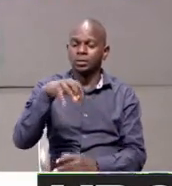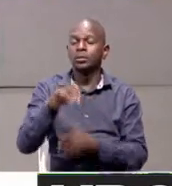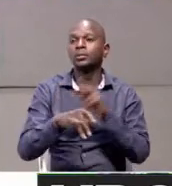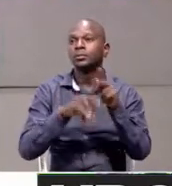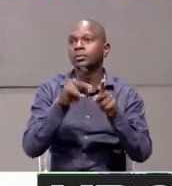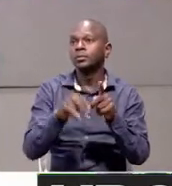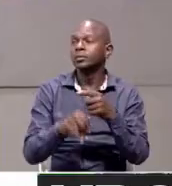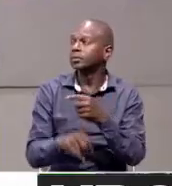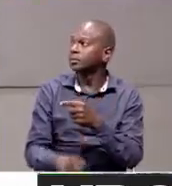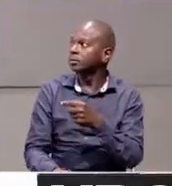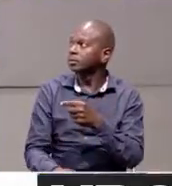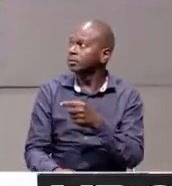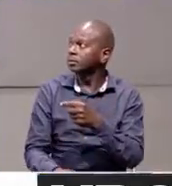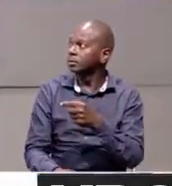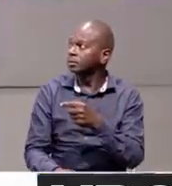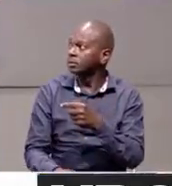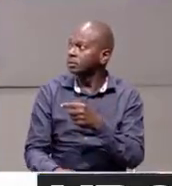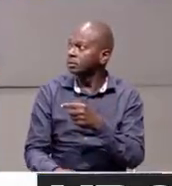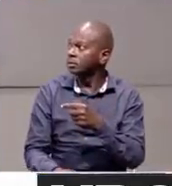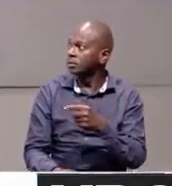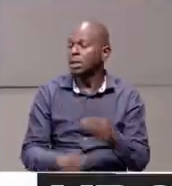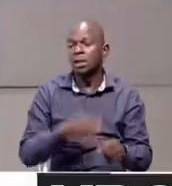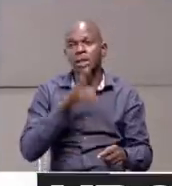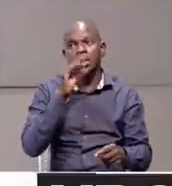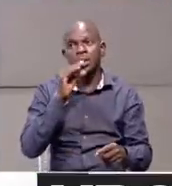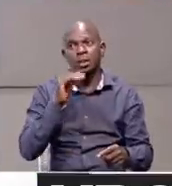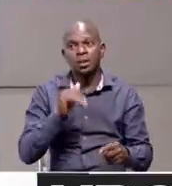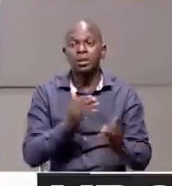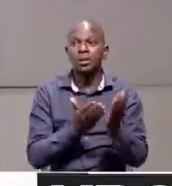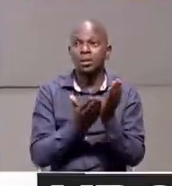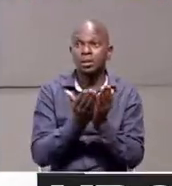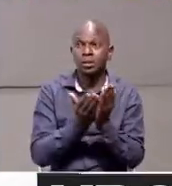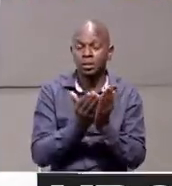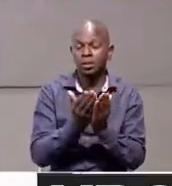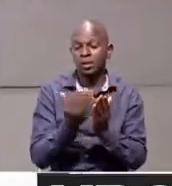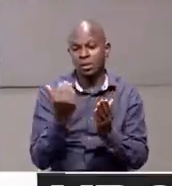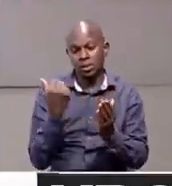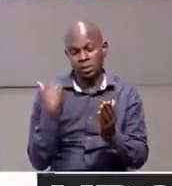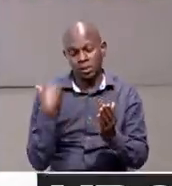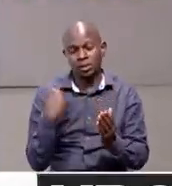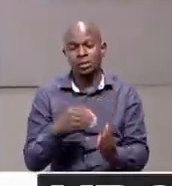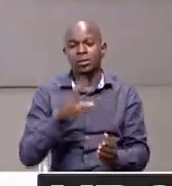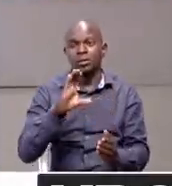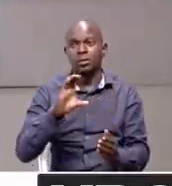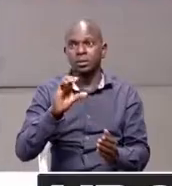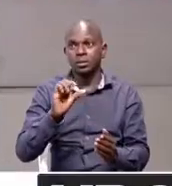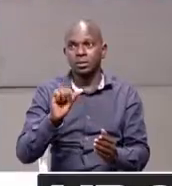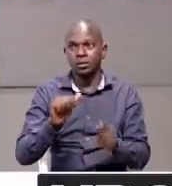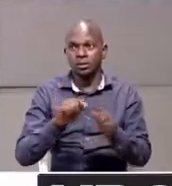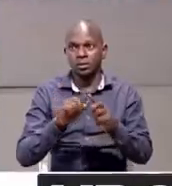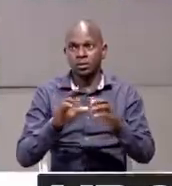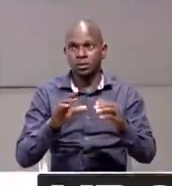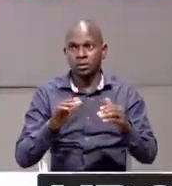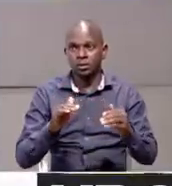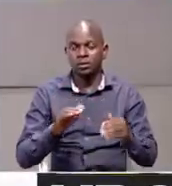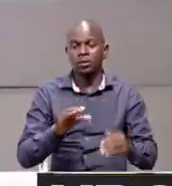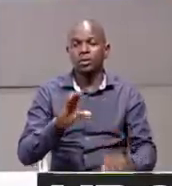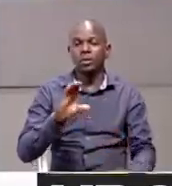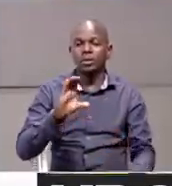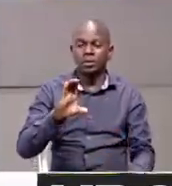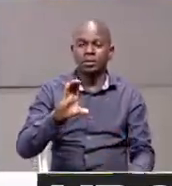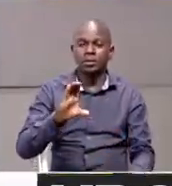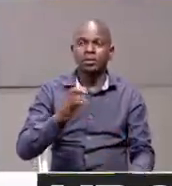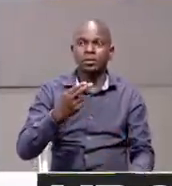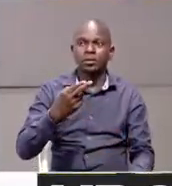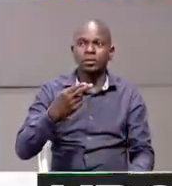people. They were speaking at the memorial service for former CA representative late Charles Christopher Oleit.